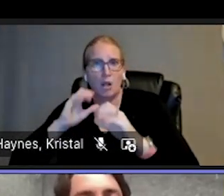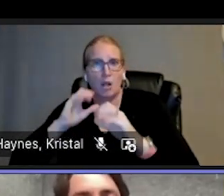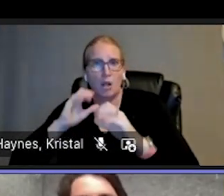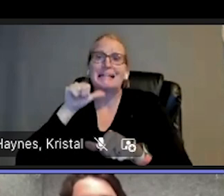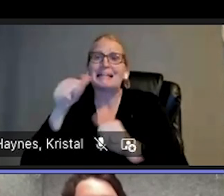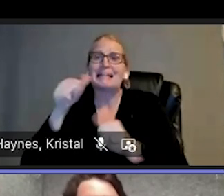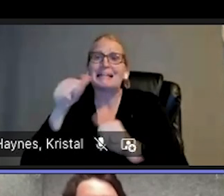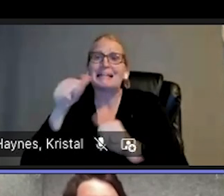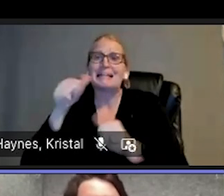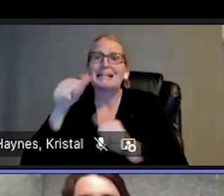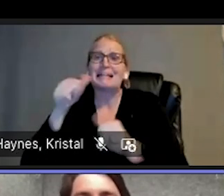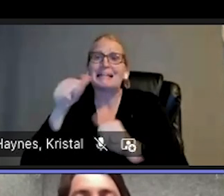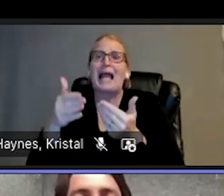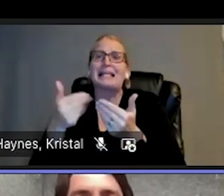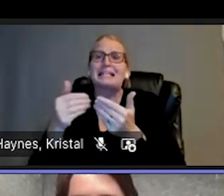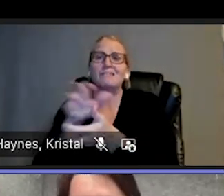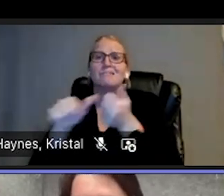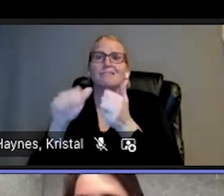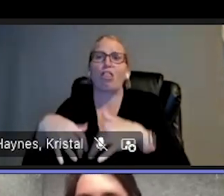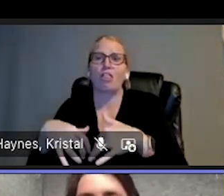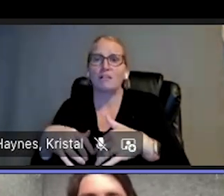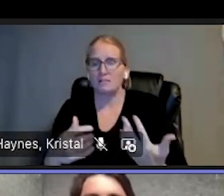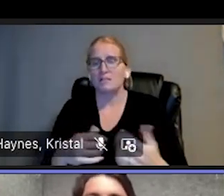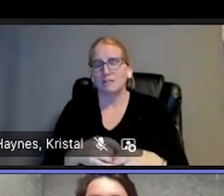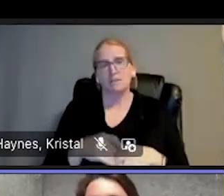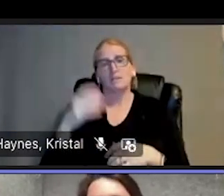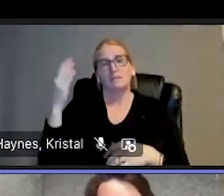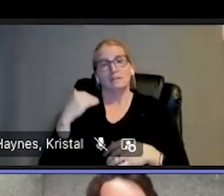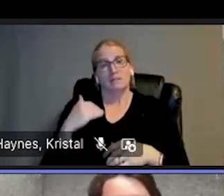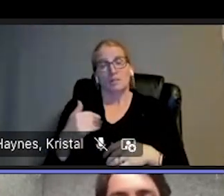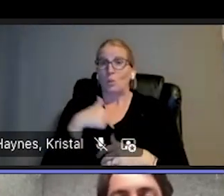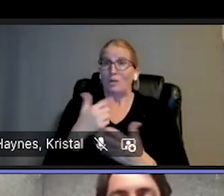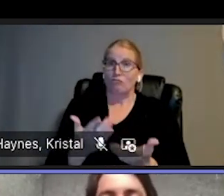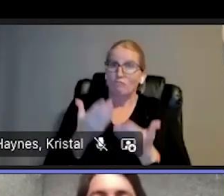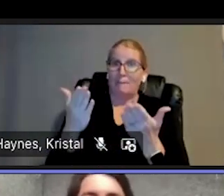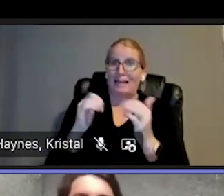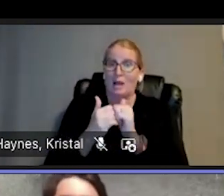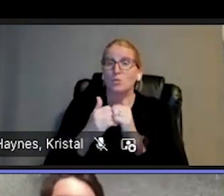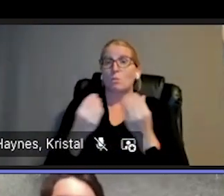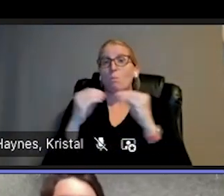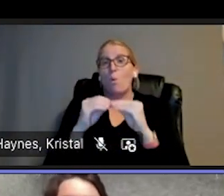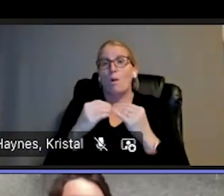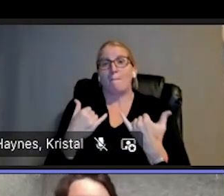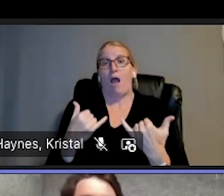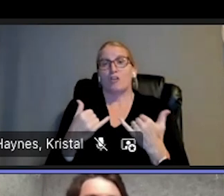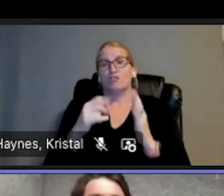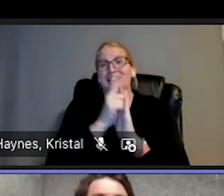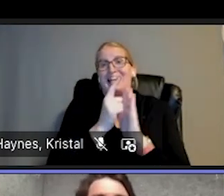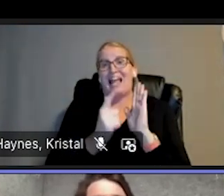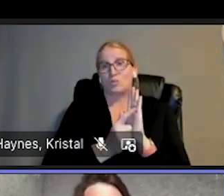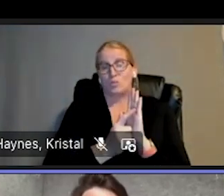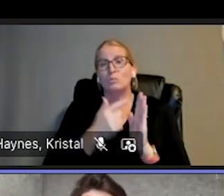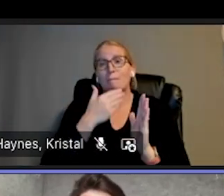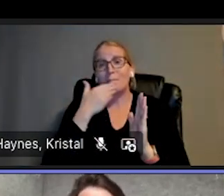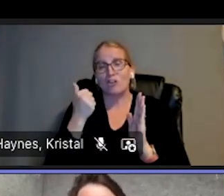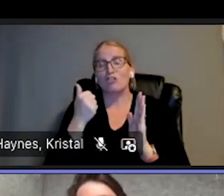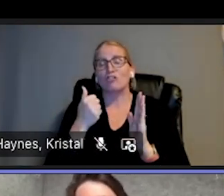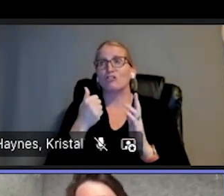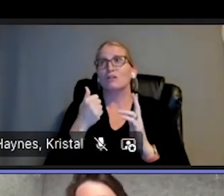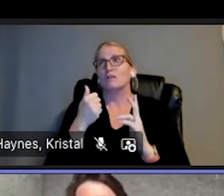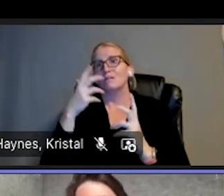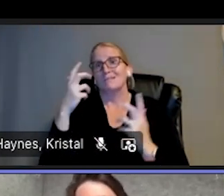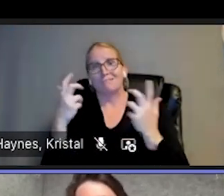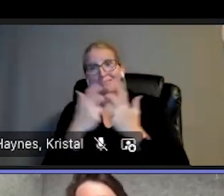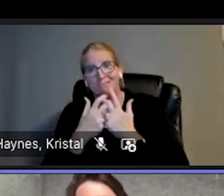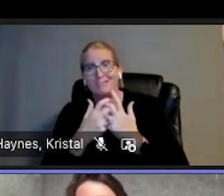some recommendations on how to modernize the statutes to better guide practices and better align the statute, which